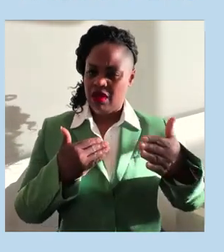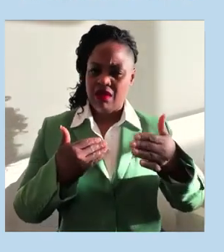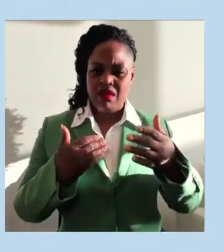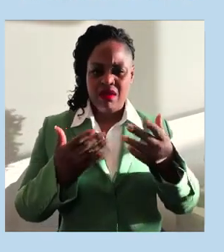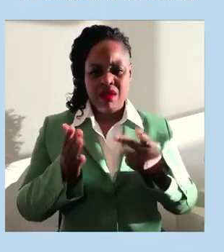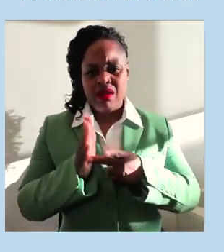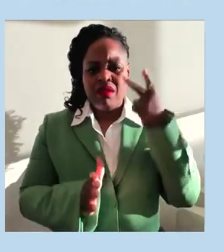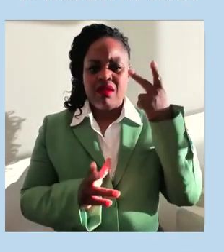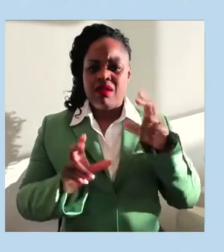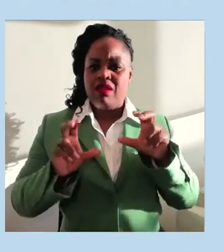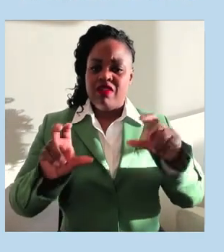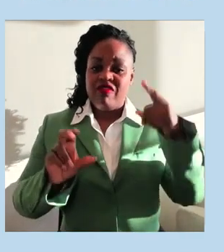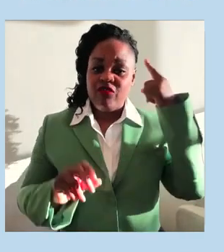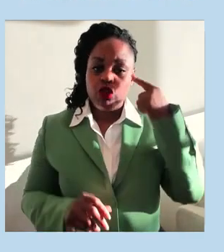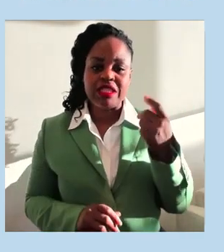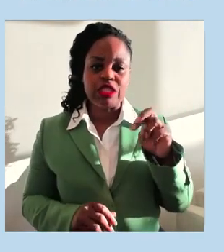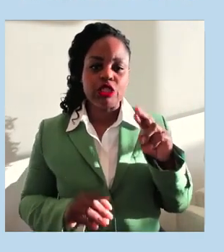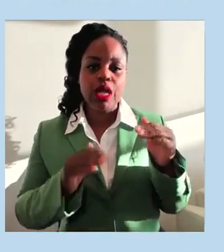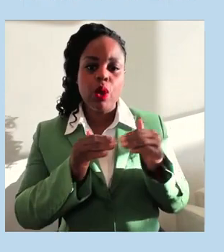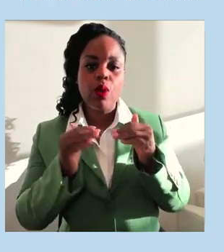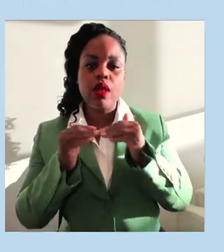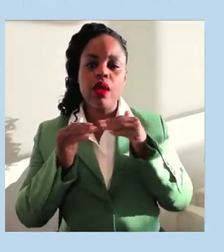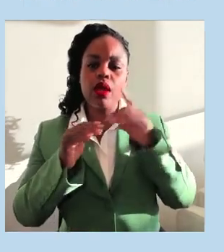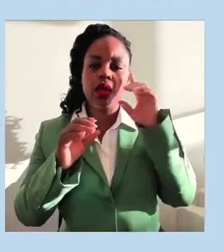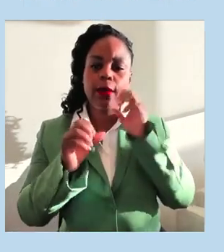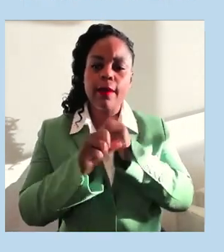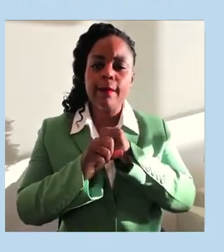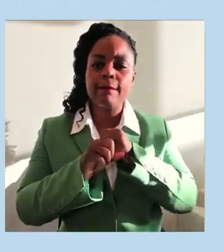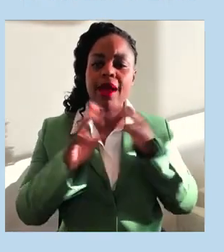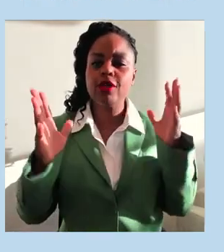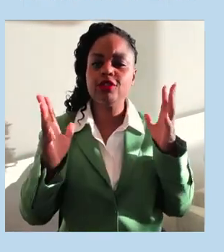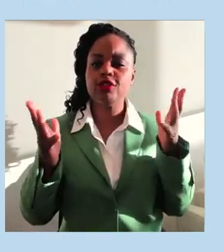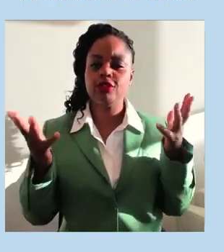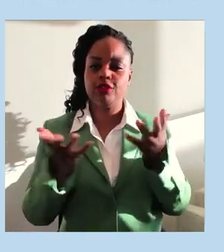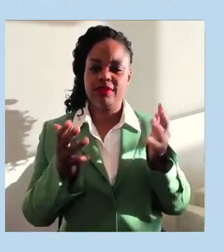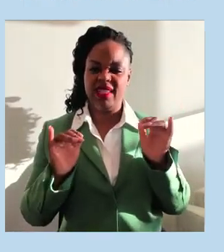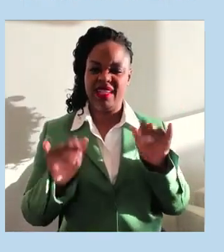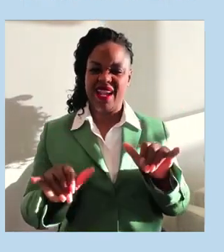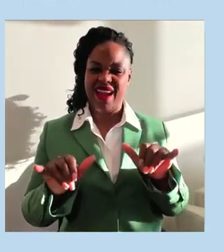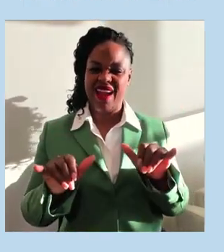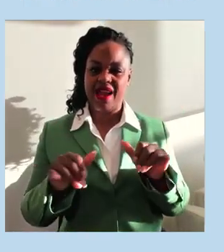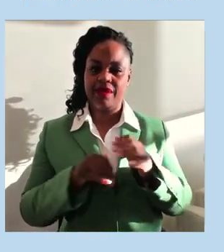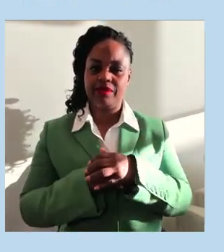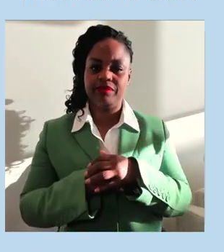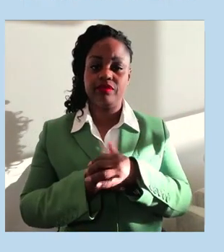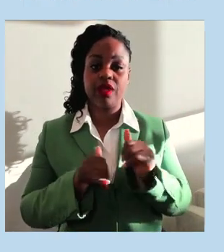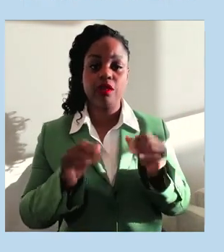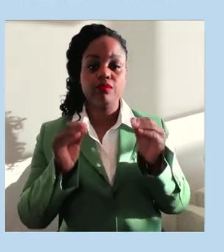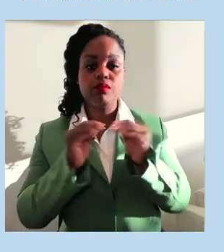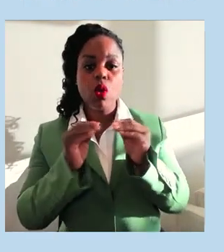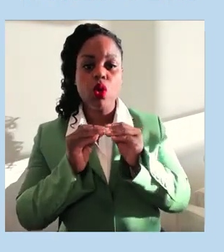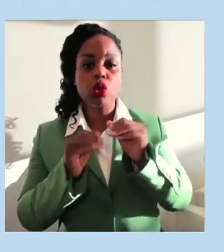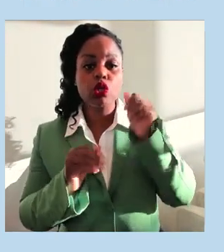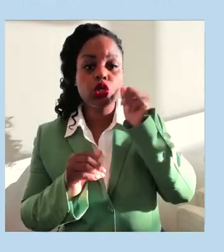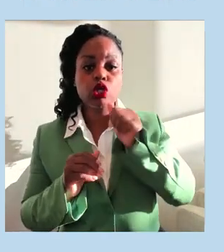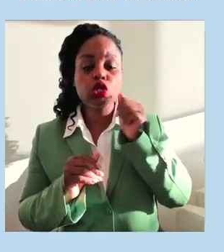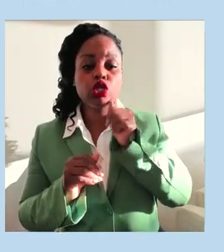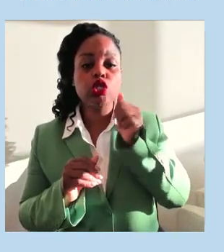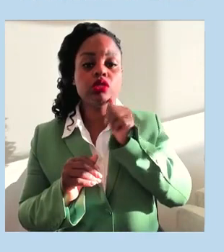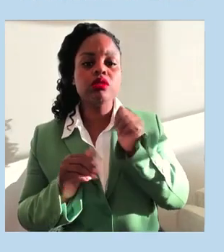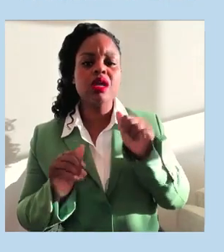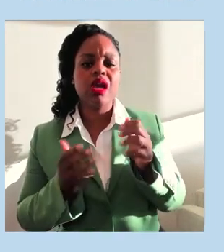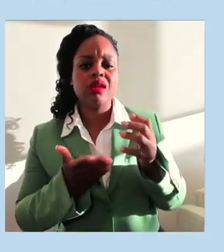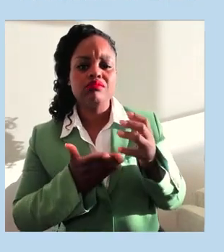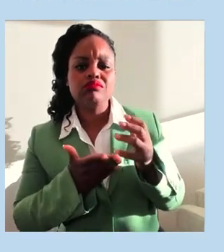us equip more girls with the education that they need to achieve their dreams, in accordance with